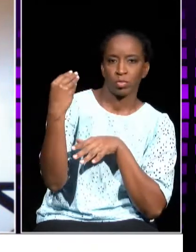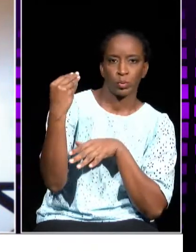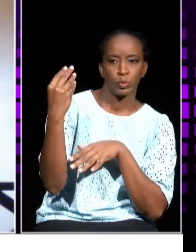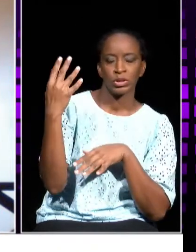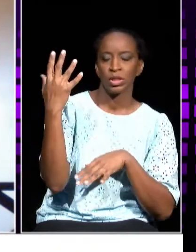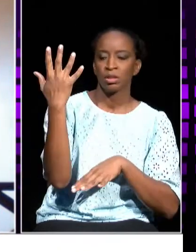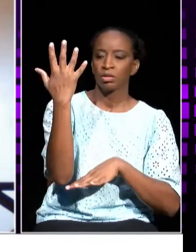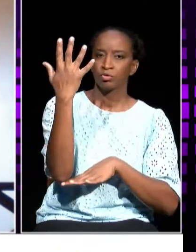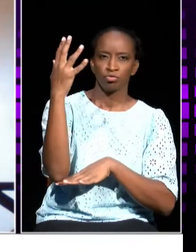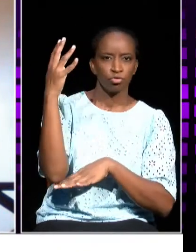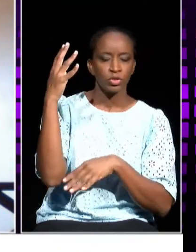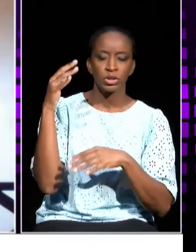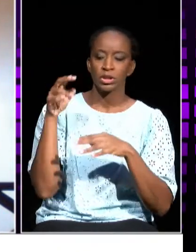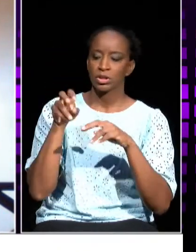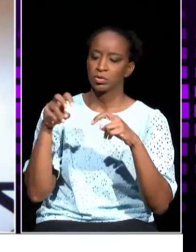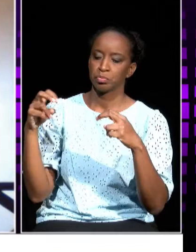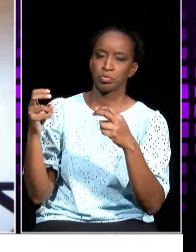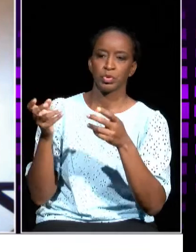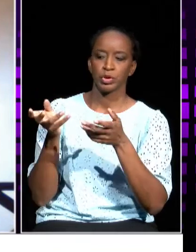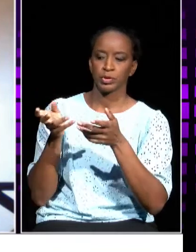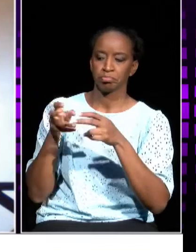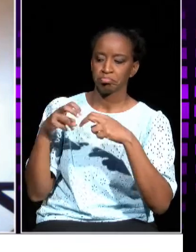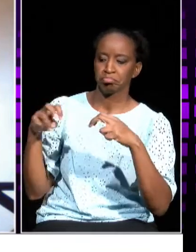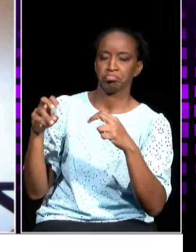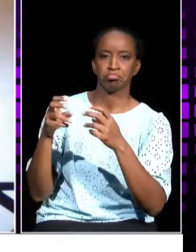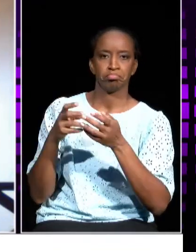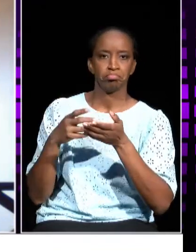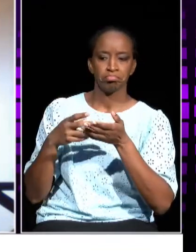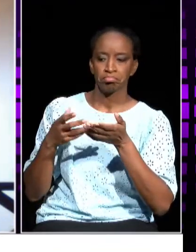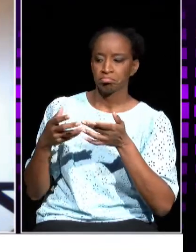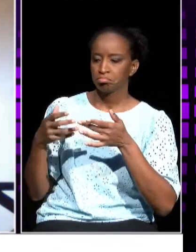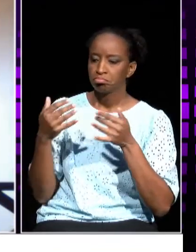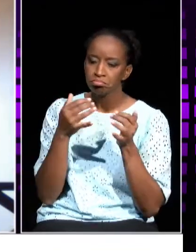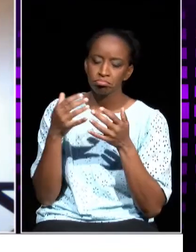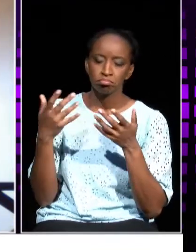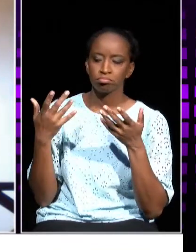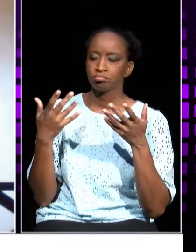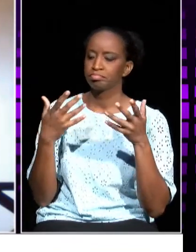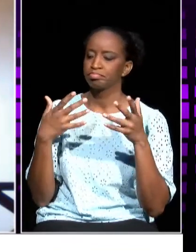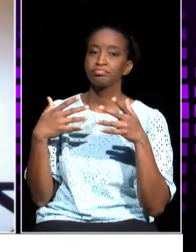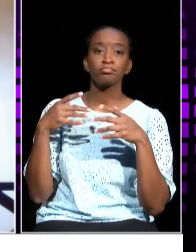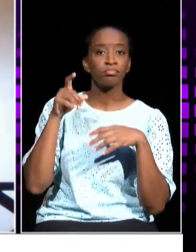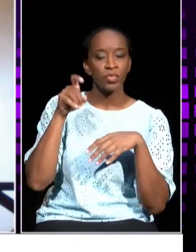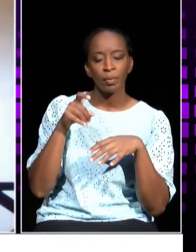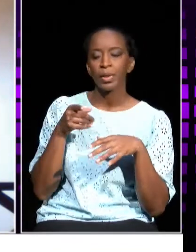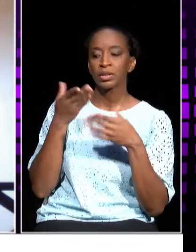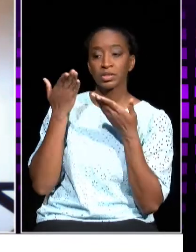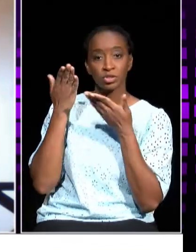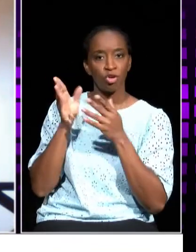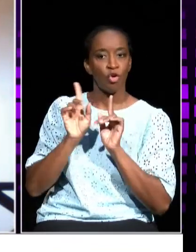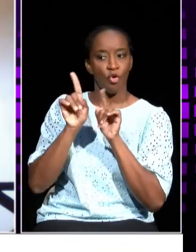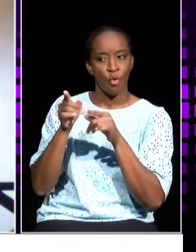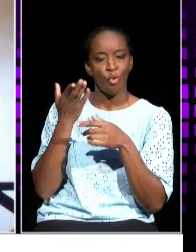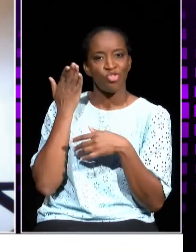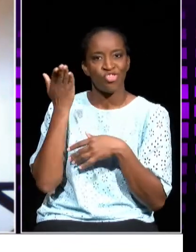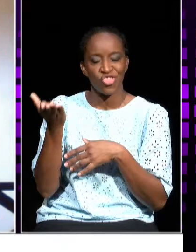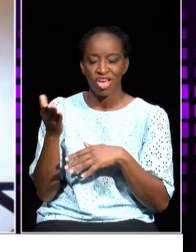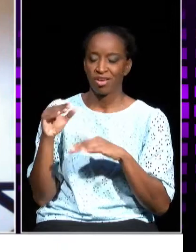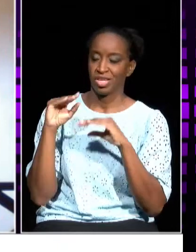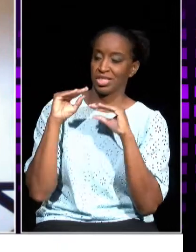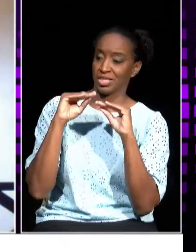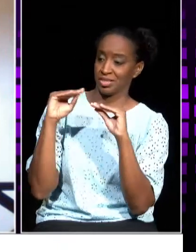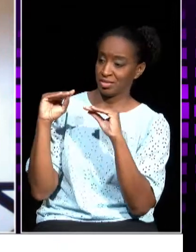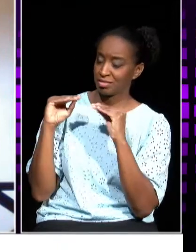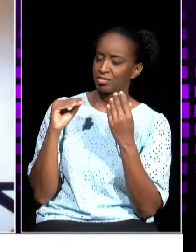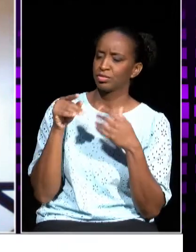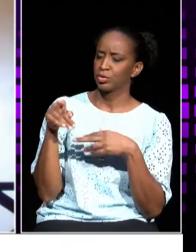comes responsibility. You have responsibility to self, you have responsibility to family, you have